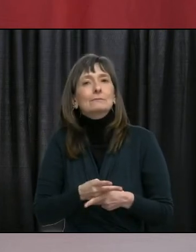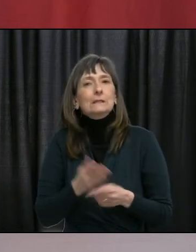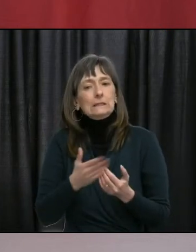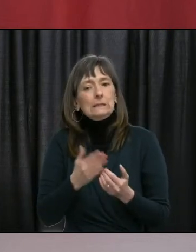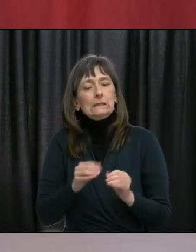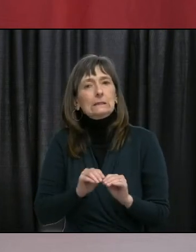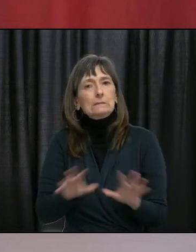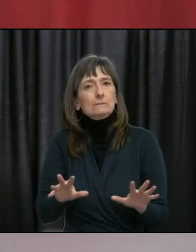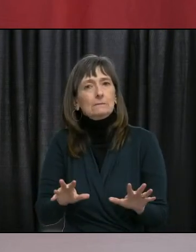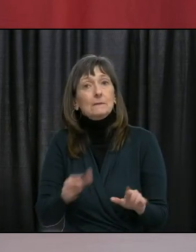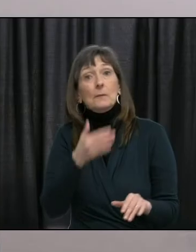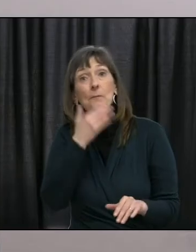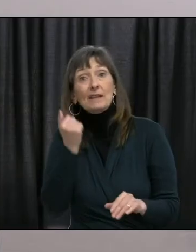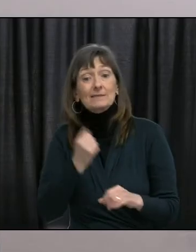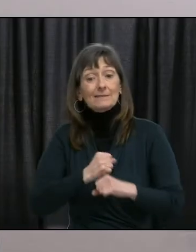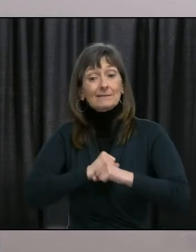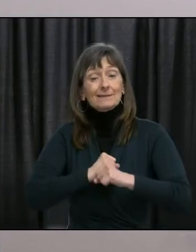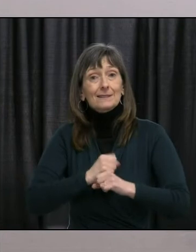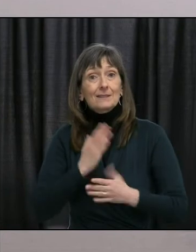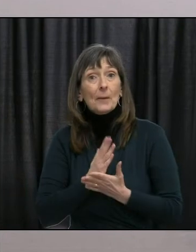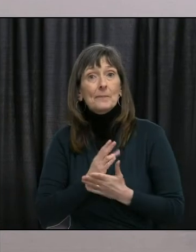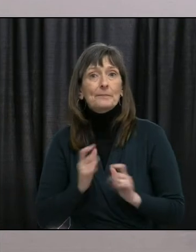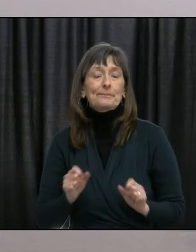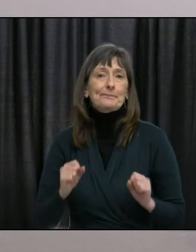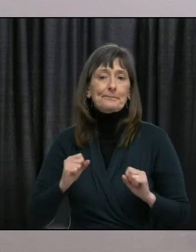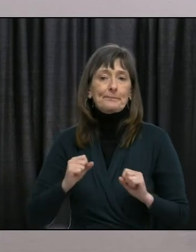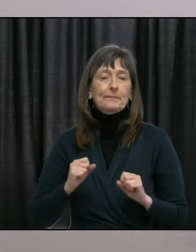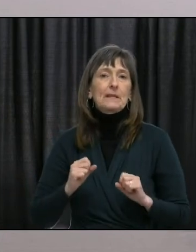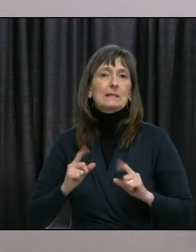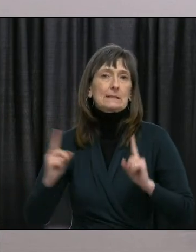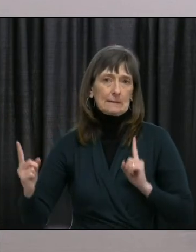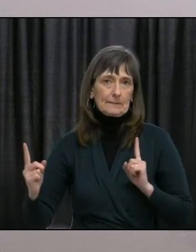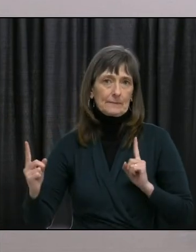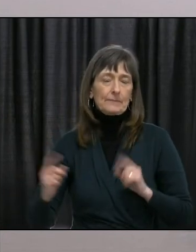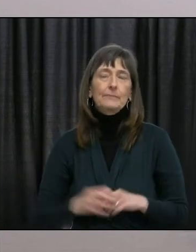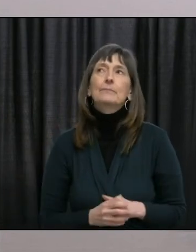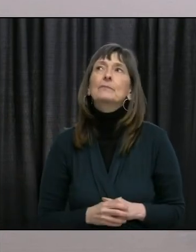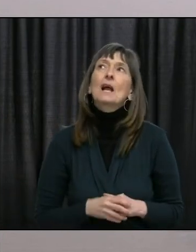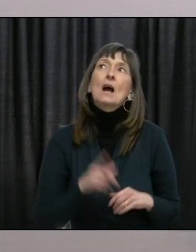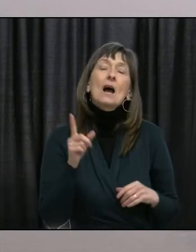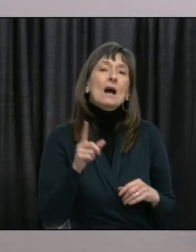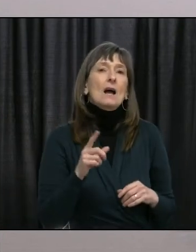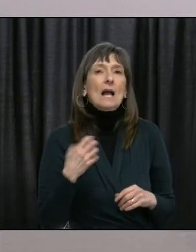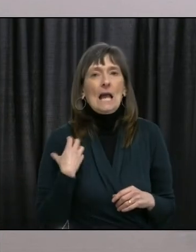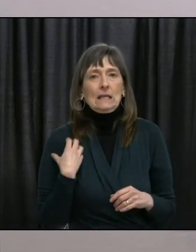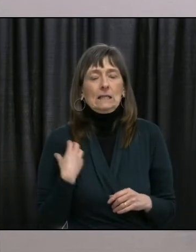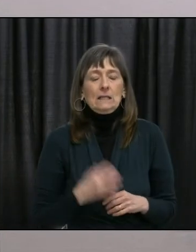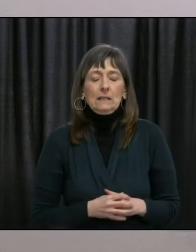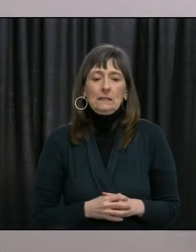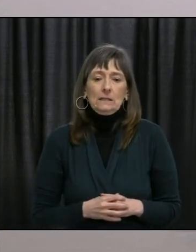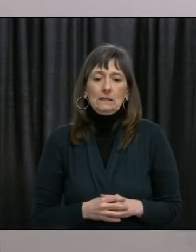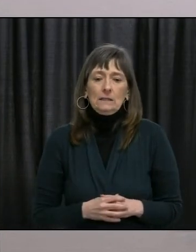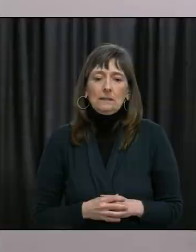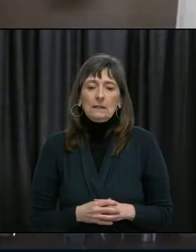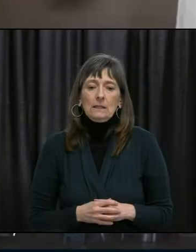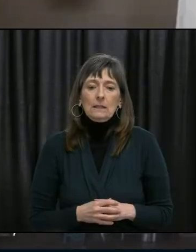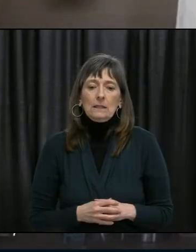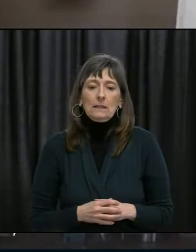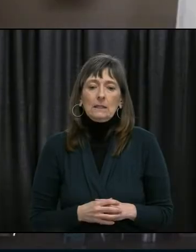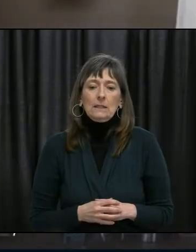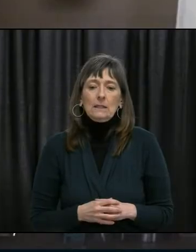have right now. I'd just like to throw another comment in there. I think from a